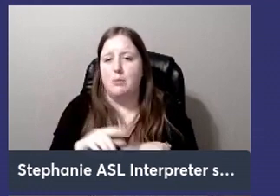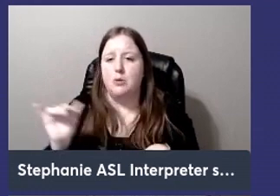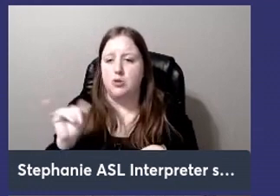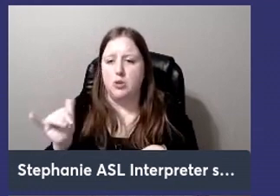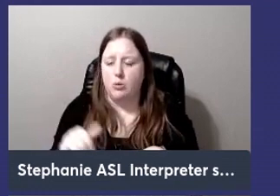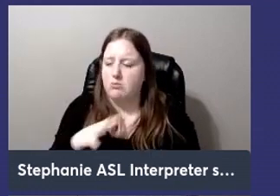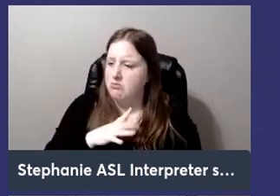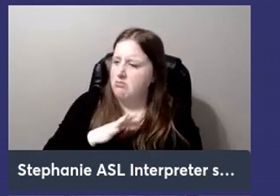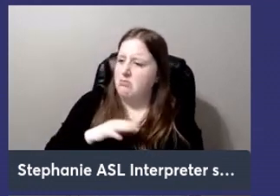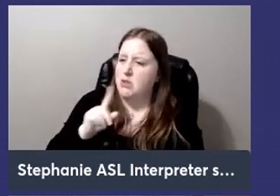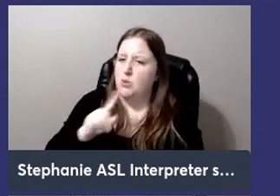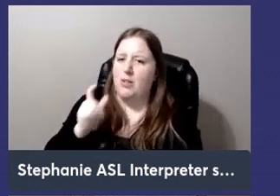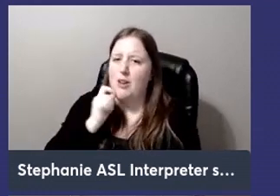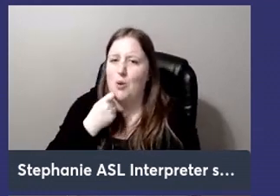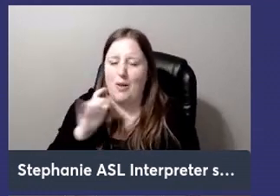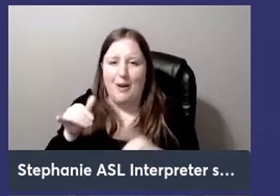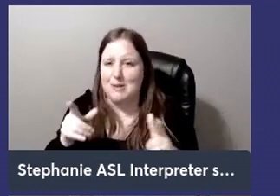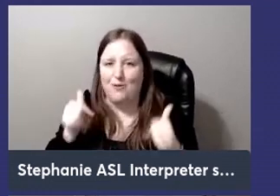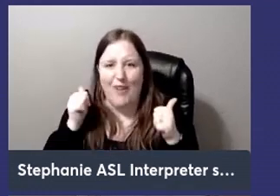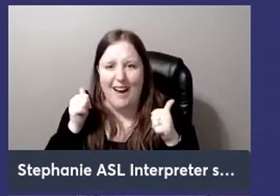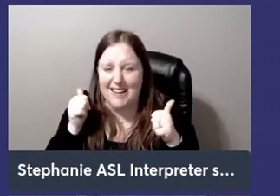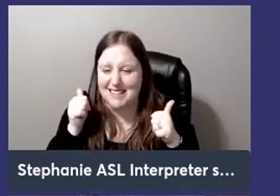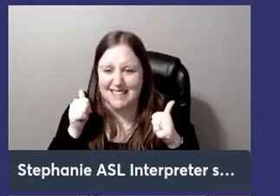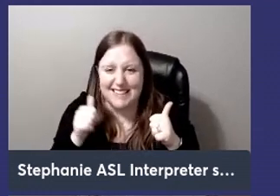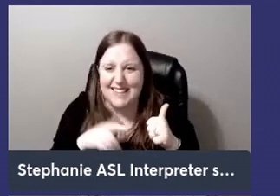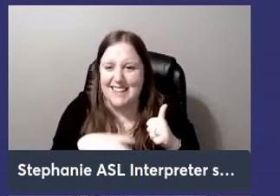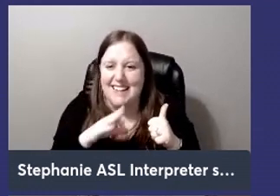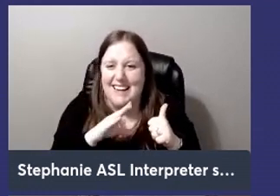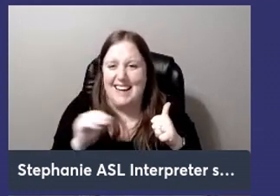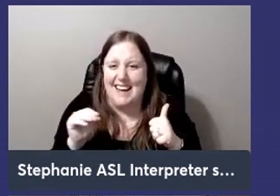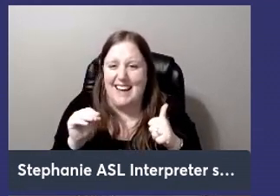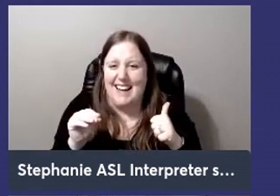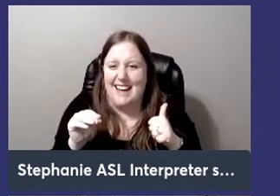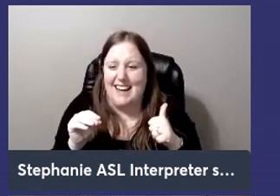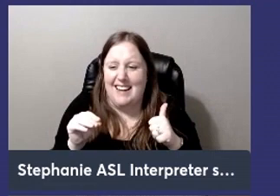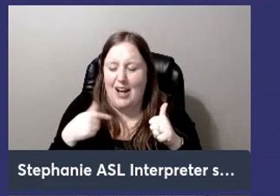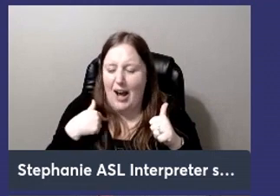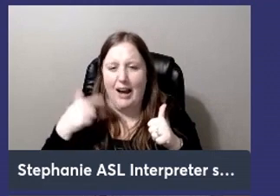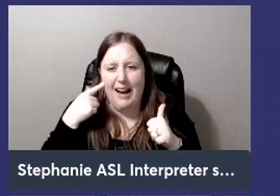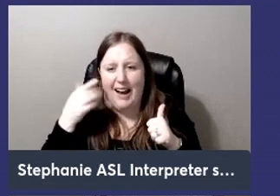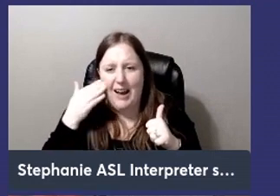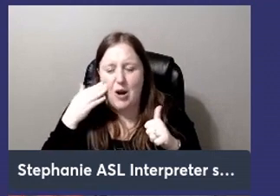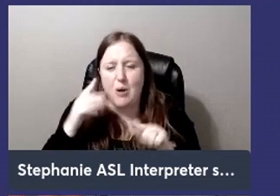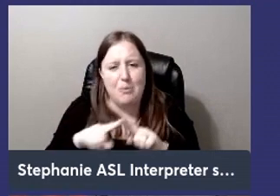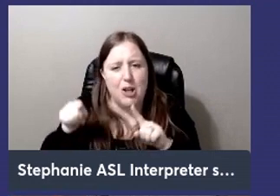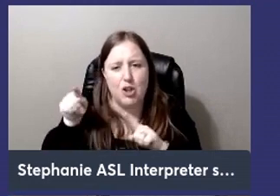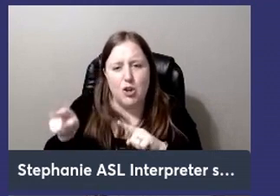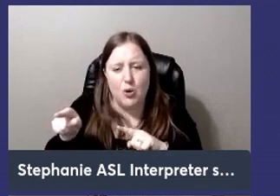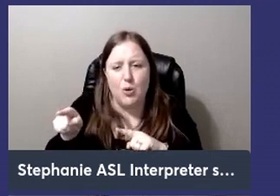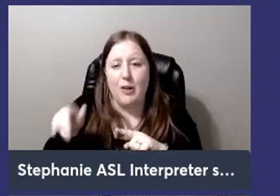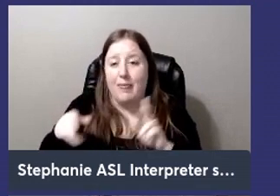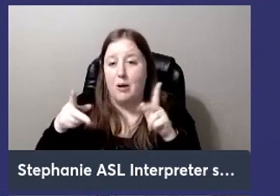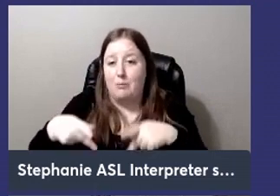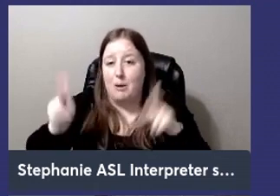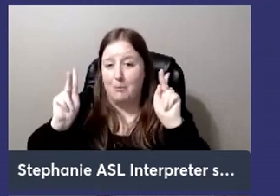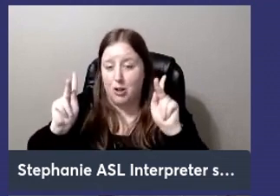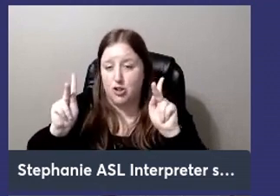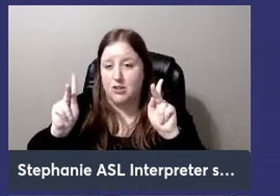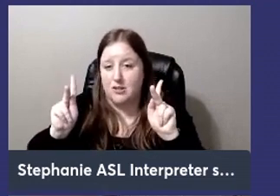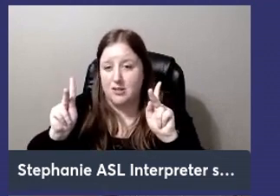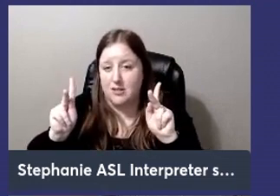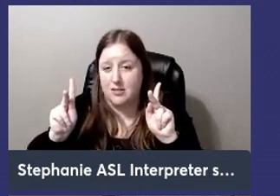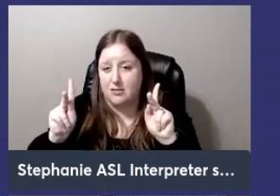Yeah, you went over that fast, and yeah. So let's take a second to take on it. Yeah, but the permissions are actually